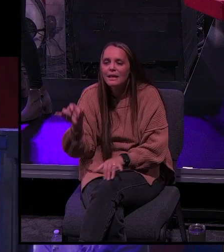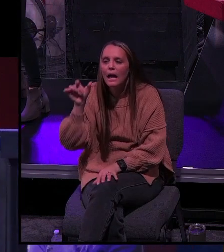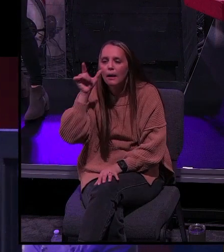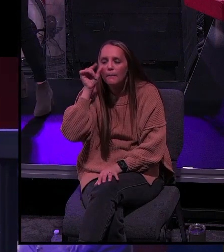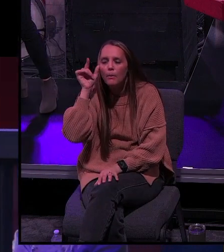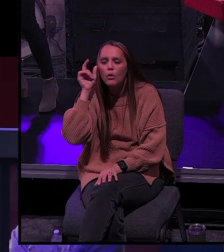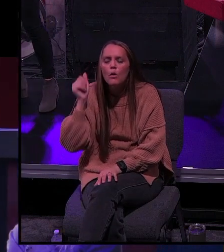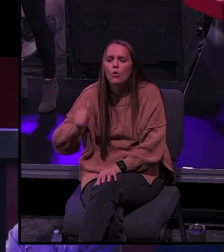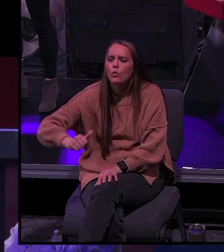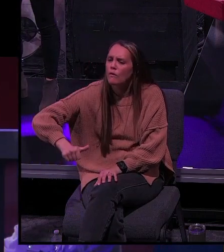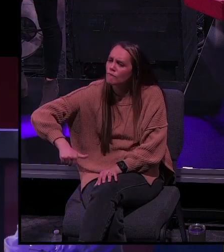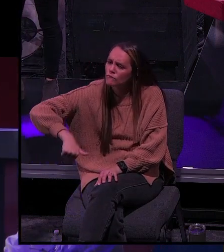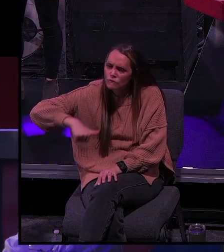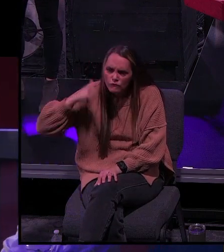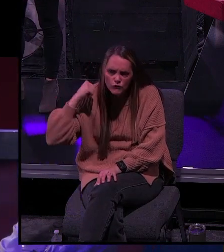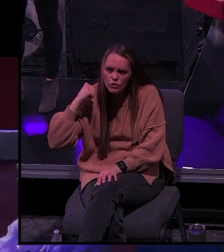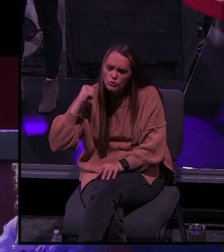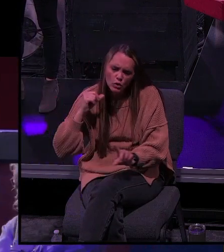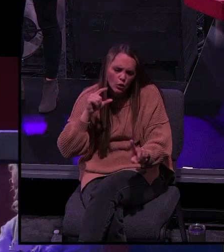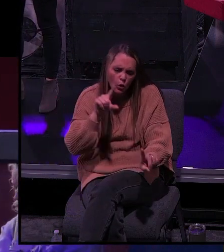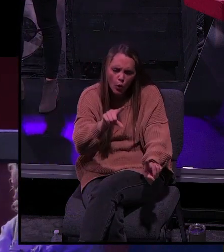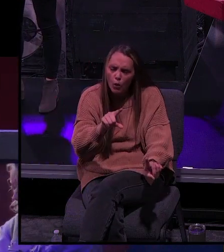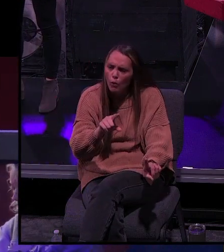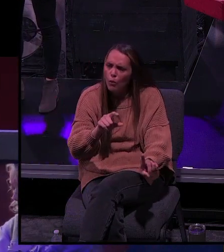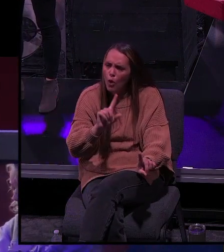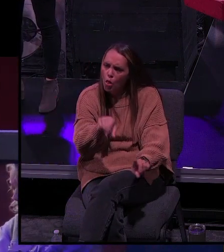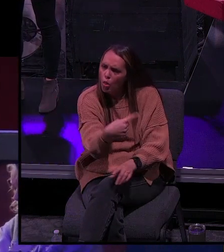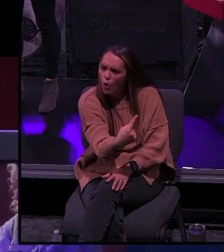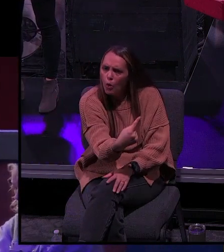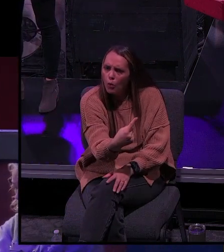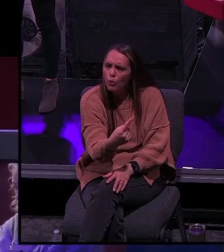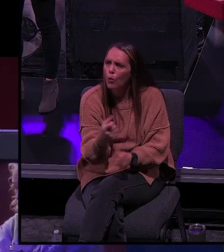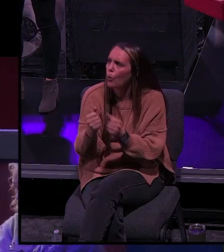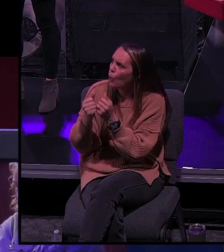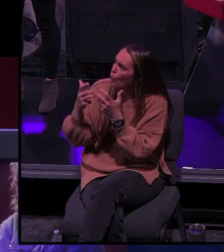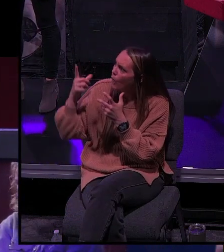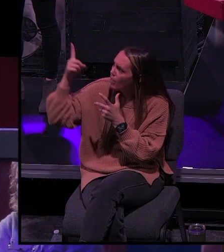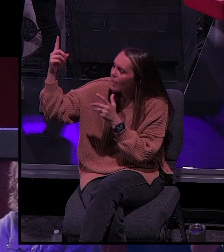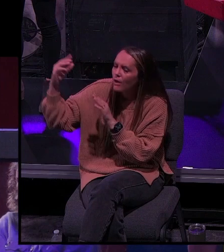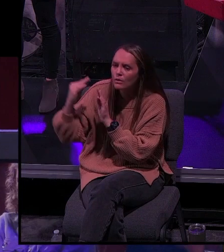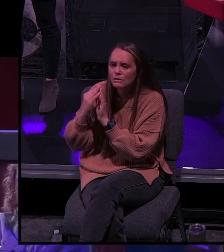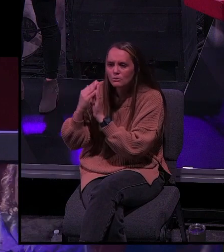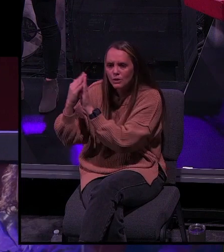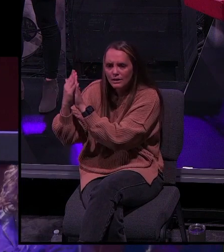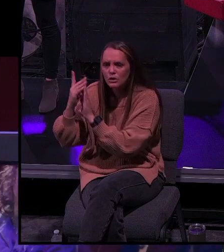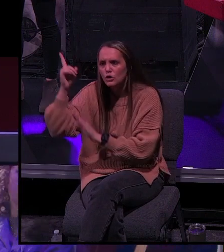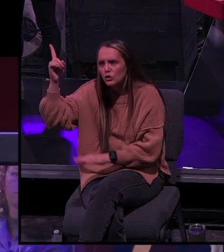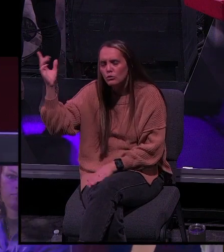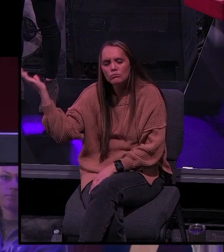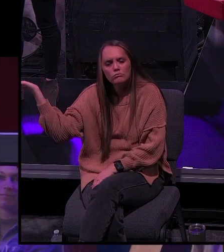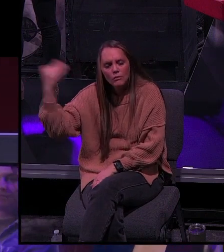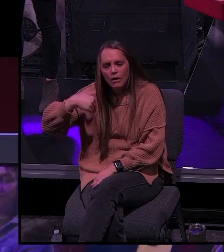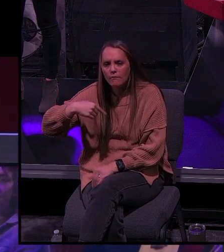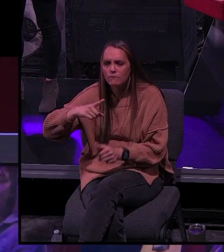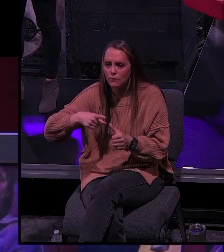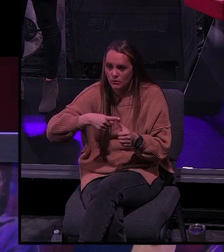forward in my own power. I'm refusing to solve this in my own strength. If you don't go before me,